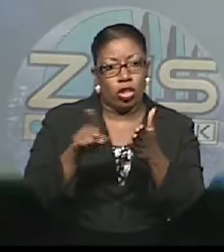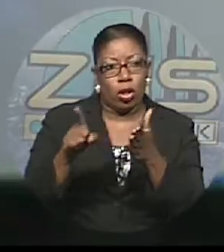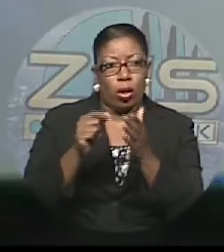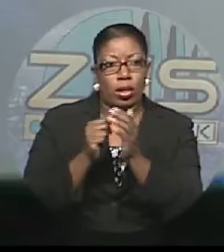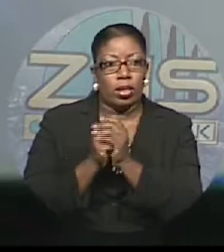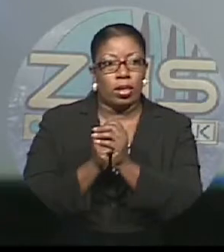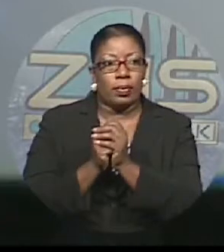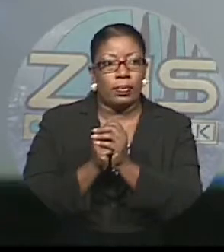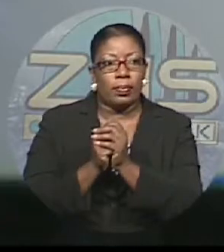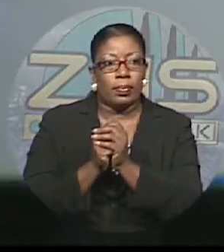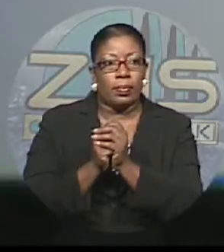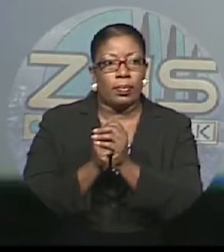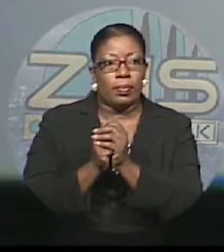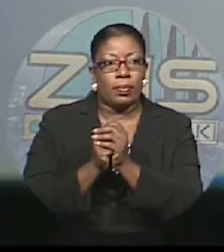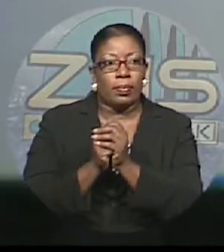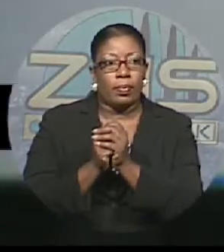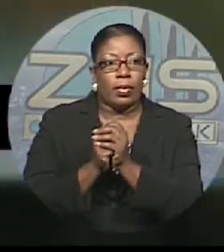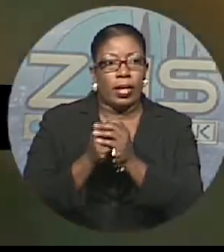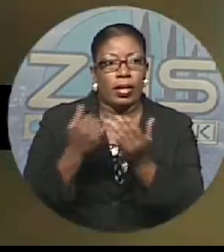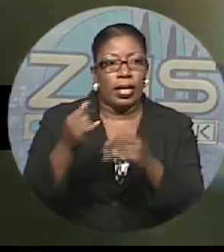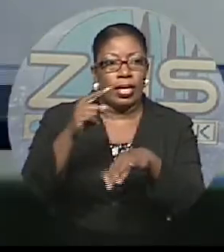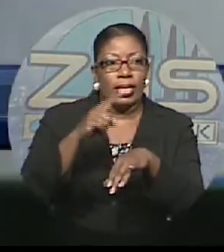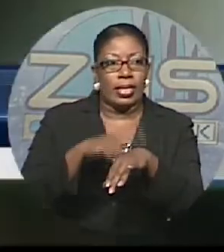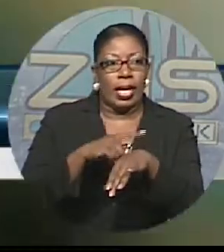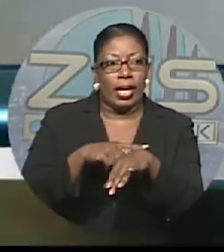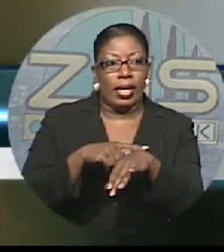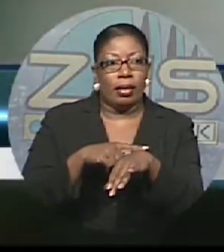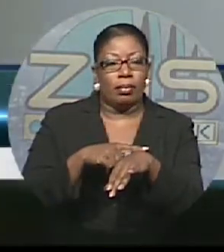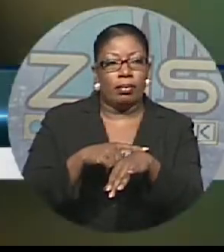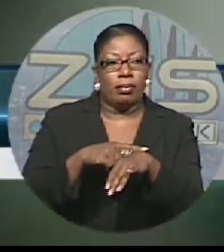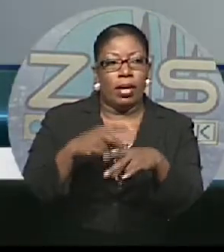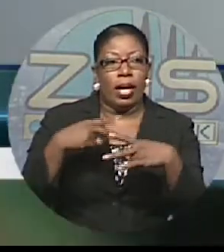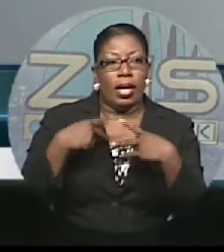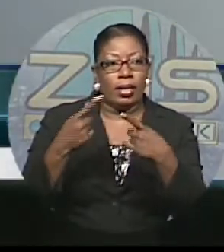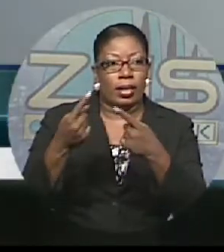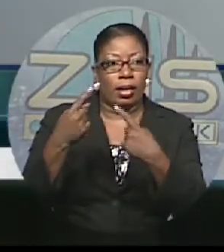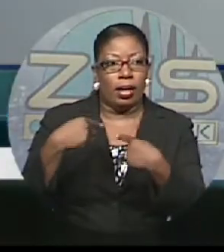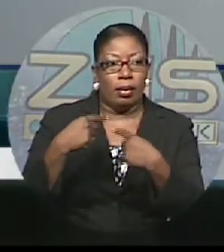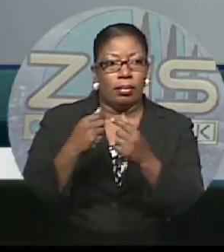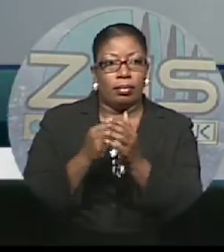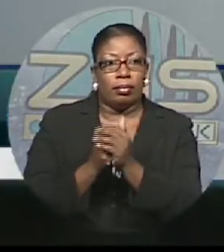set time has come.